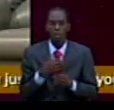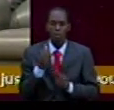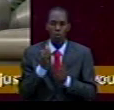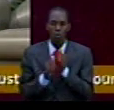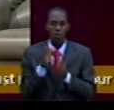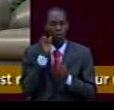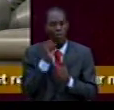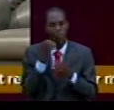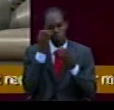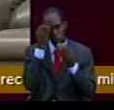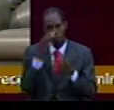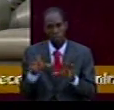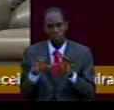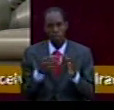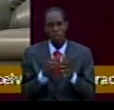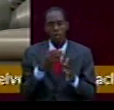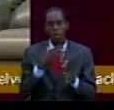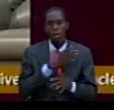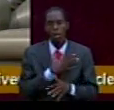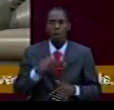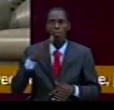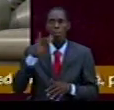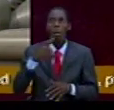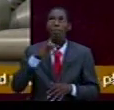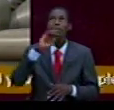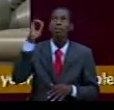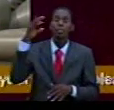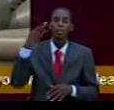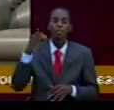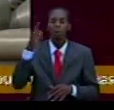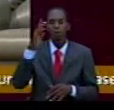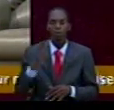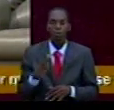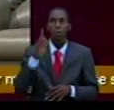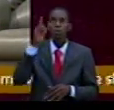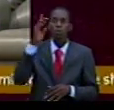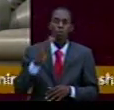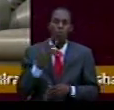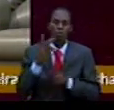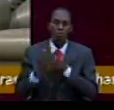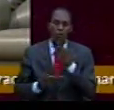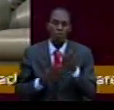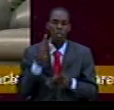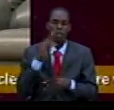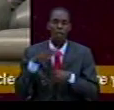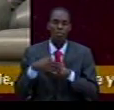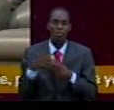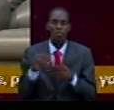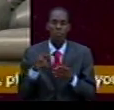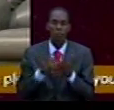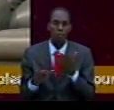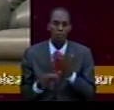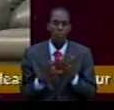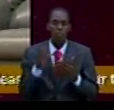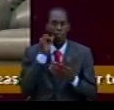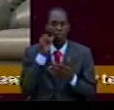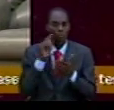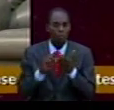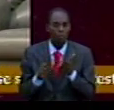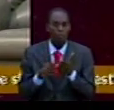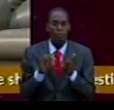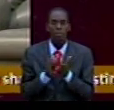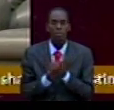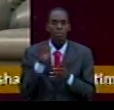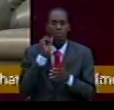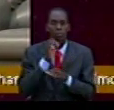And by the grace of God, God visited me. After the program, I noticed that I don't even have